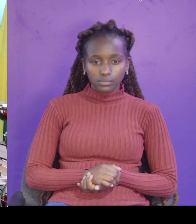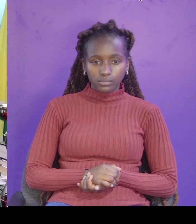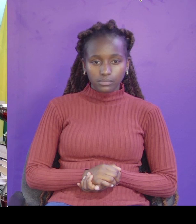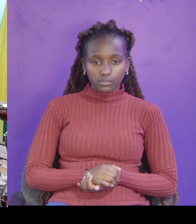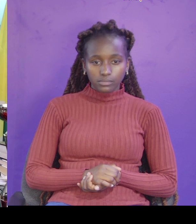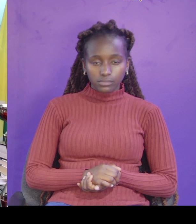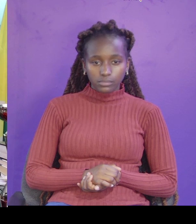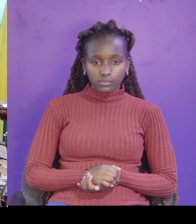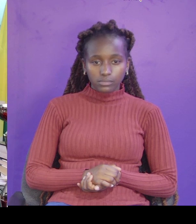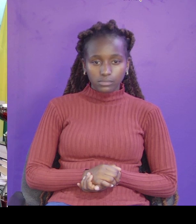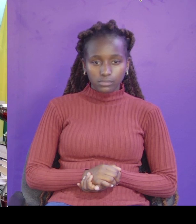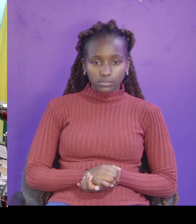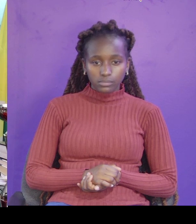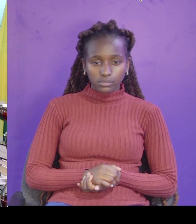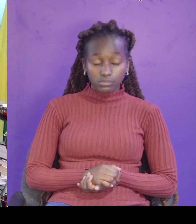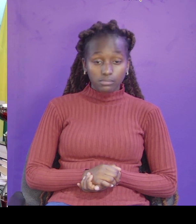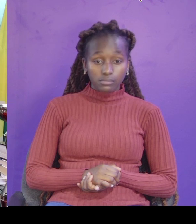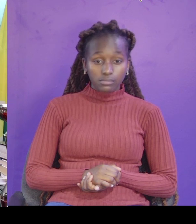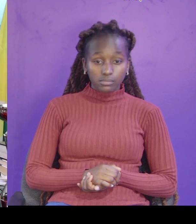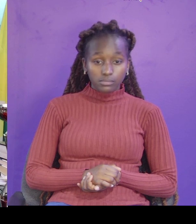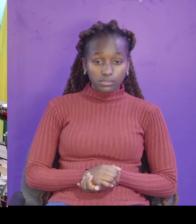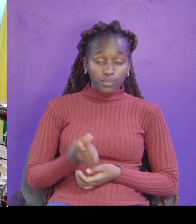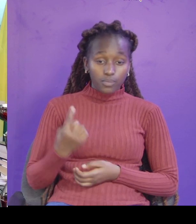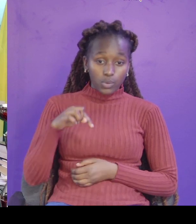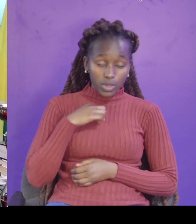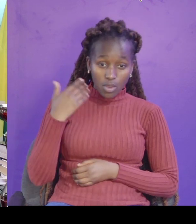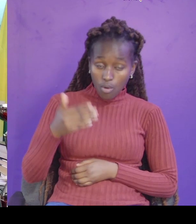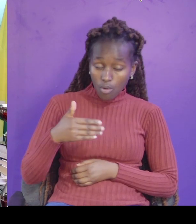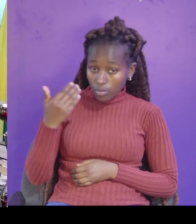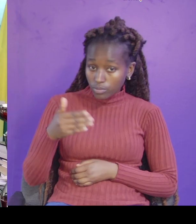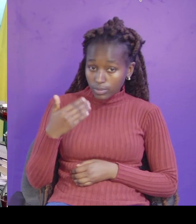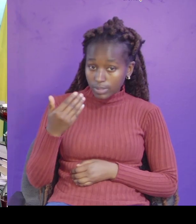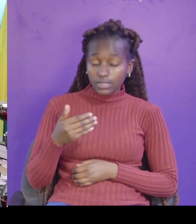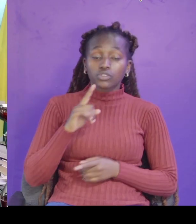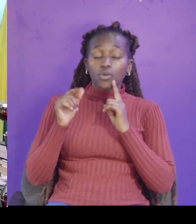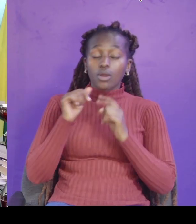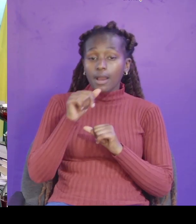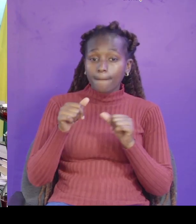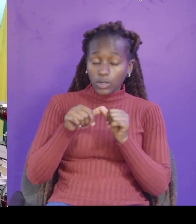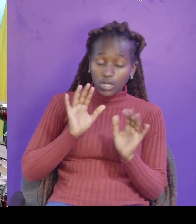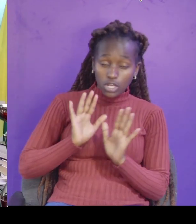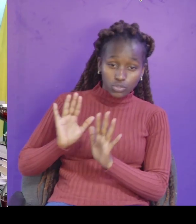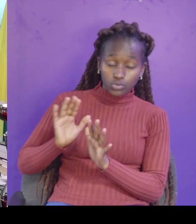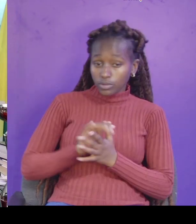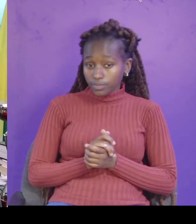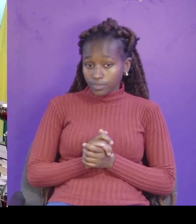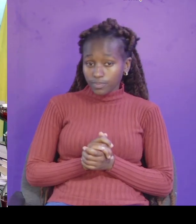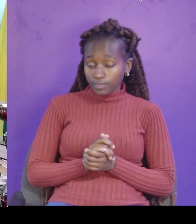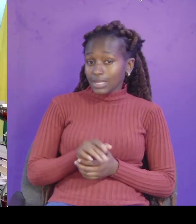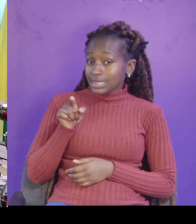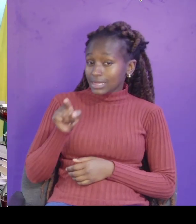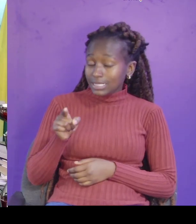Yes, the work I do is we handle matters of noise pollution, which is an environmental